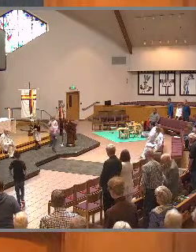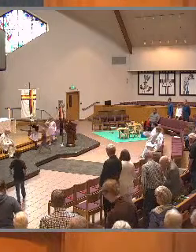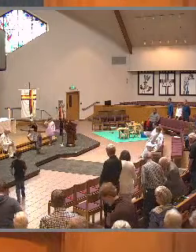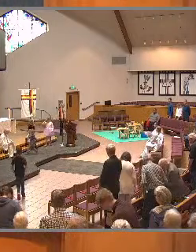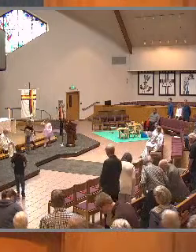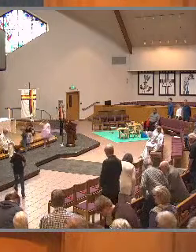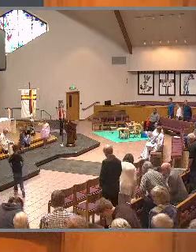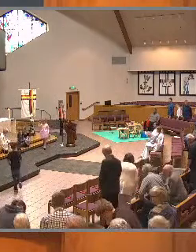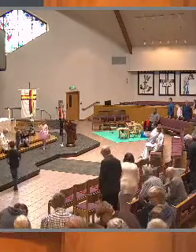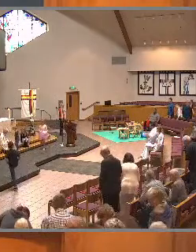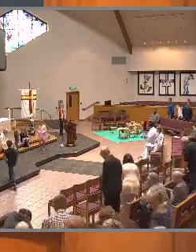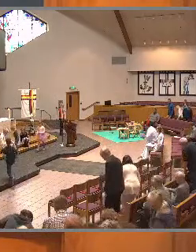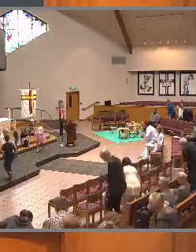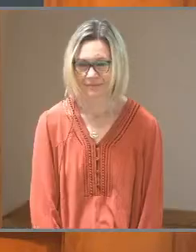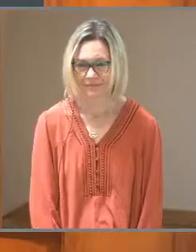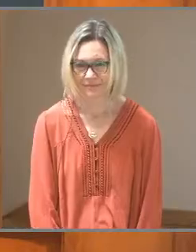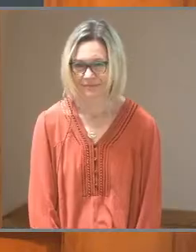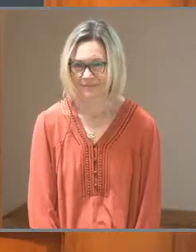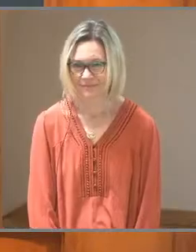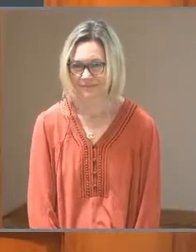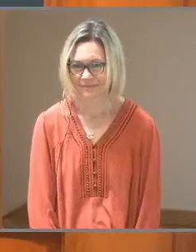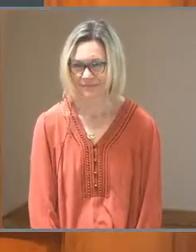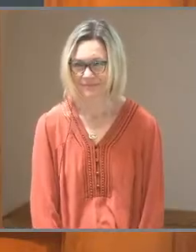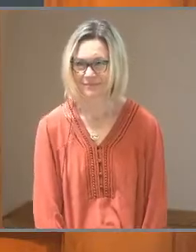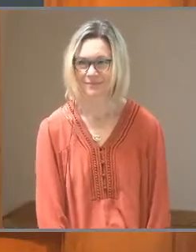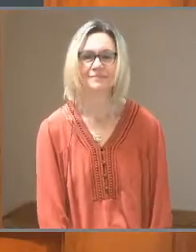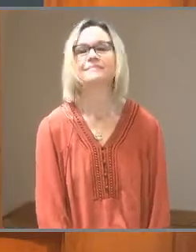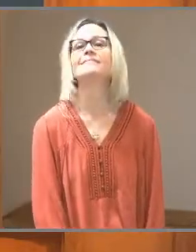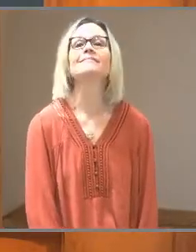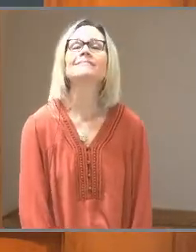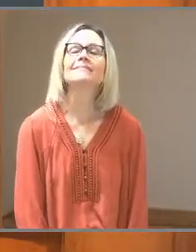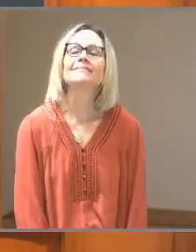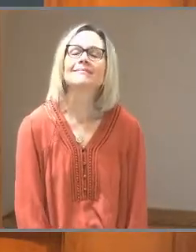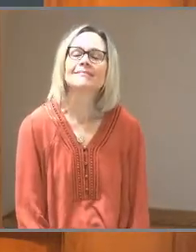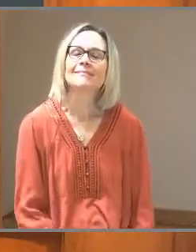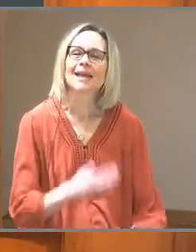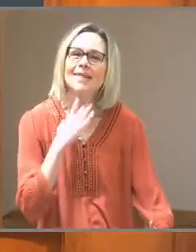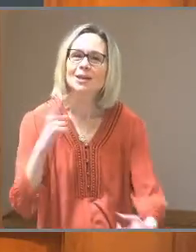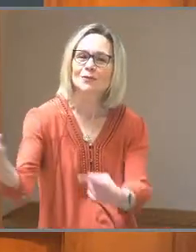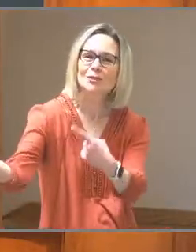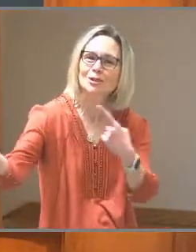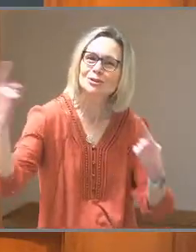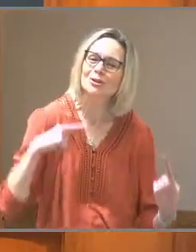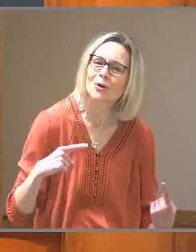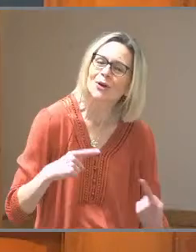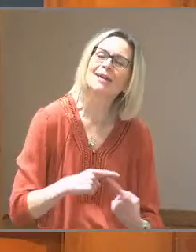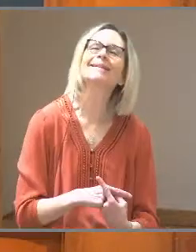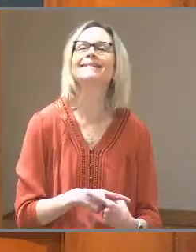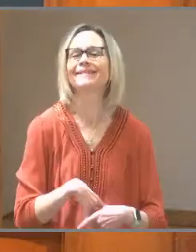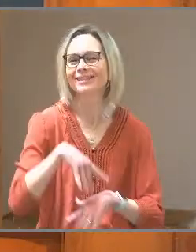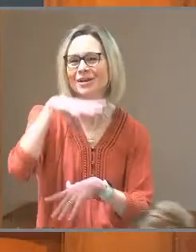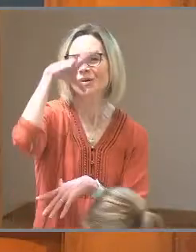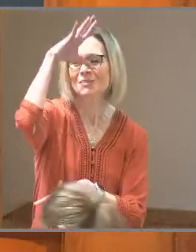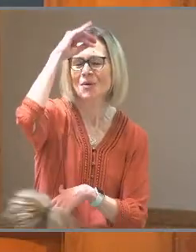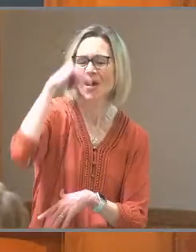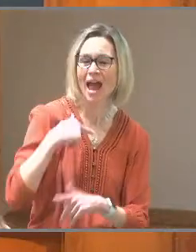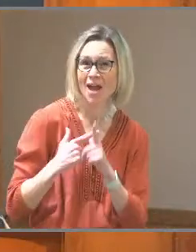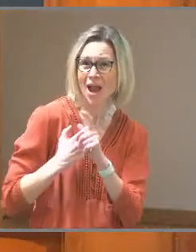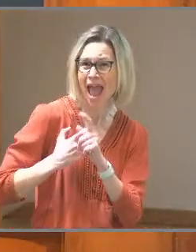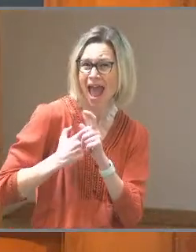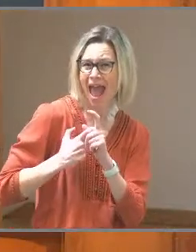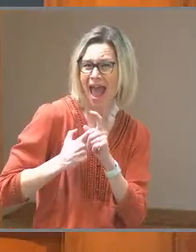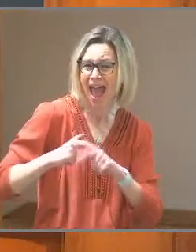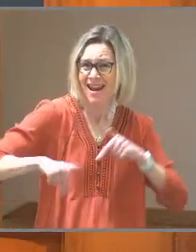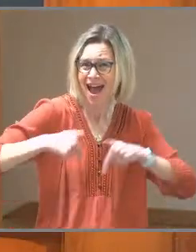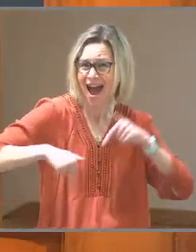Please be seated. And thank you for joining me. And no, Ash, I ran to the stage really quick. Yeah, I noticed that.